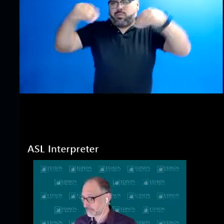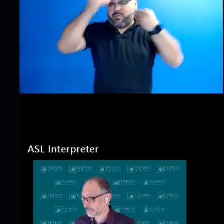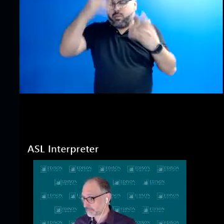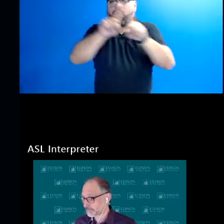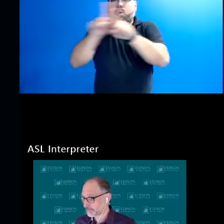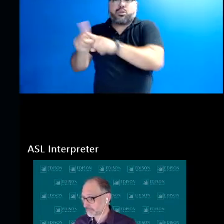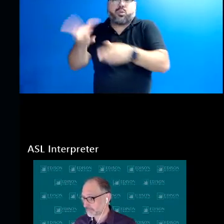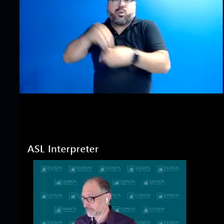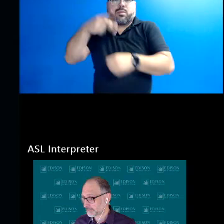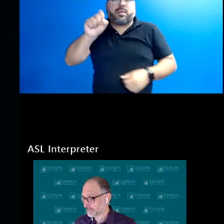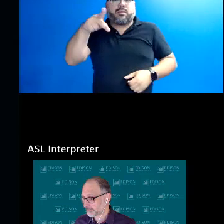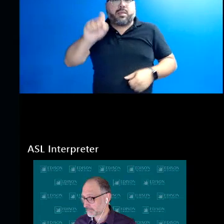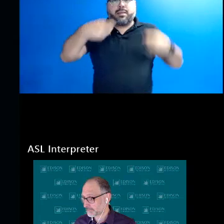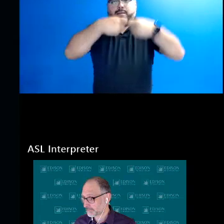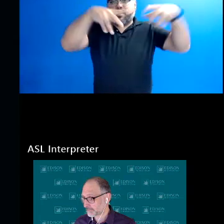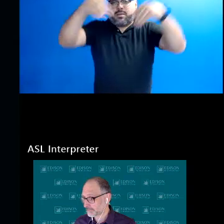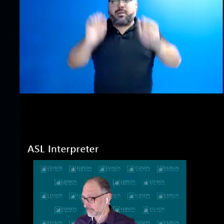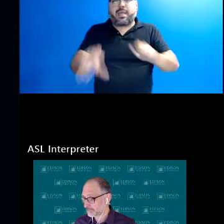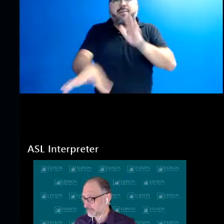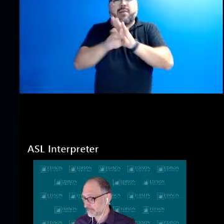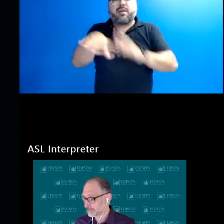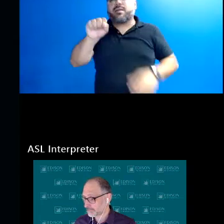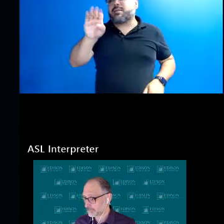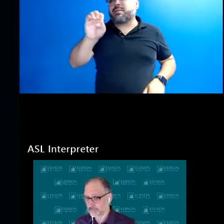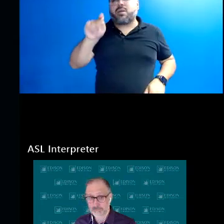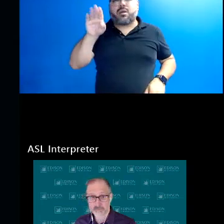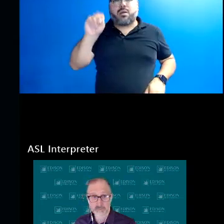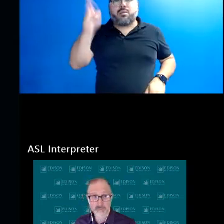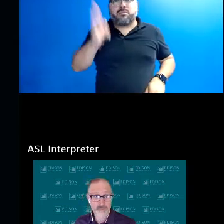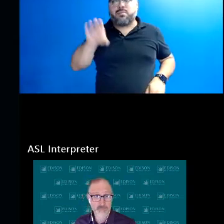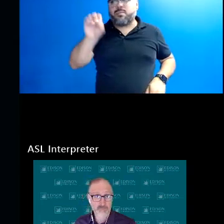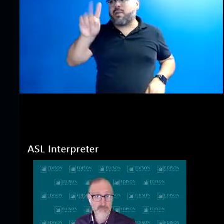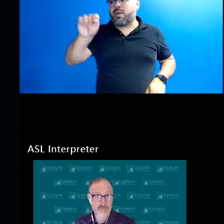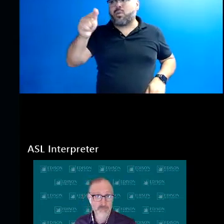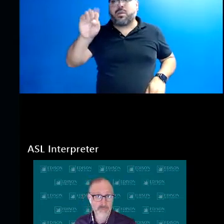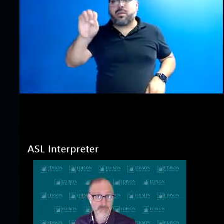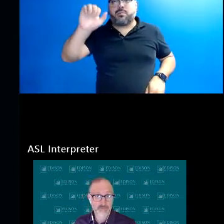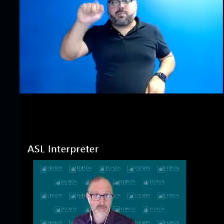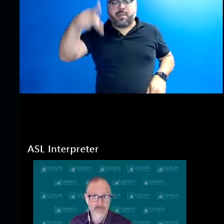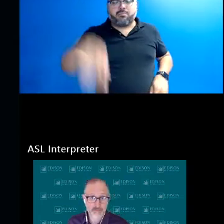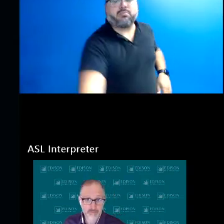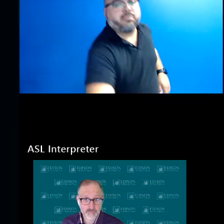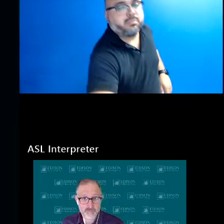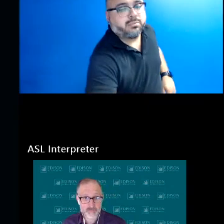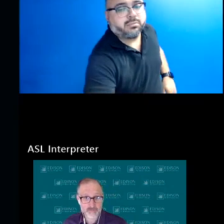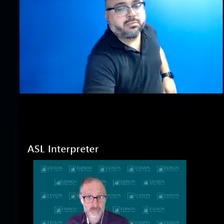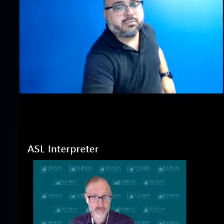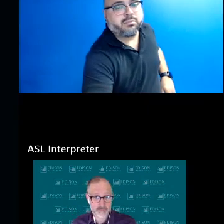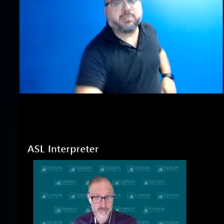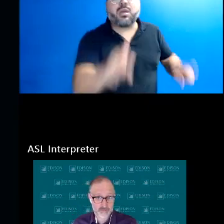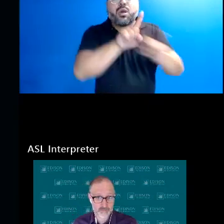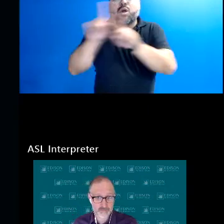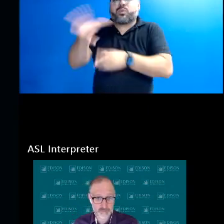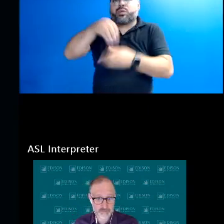outages. And you can find that at sce.com/outage map. And the map also includes the locations of community